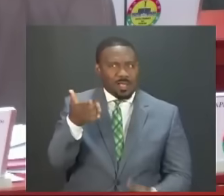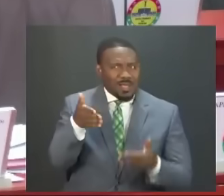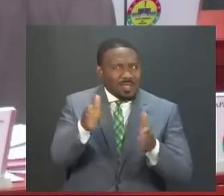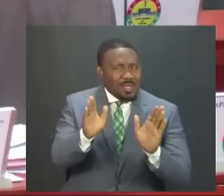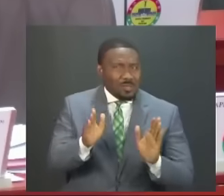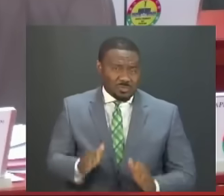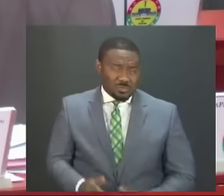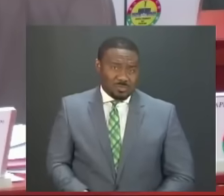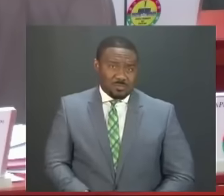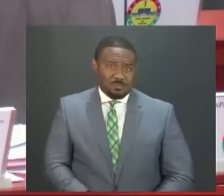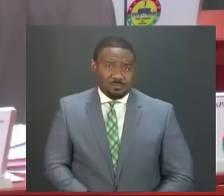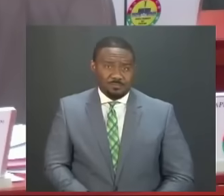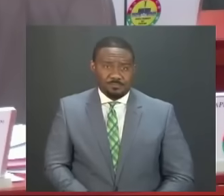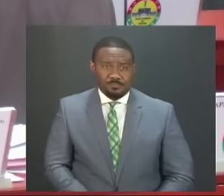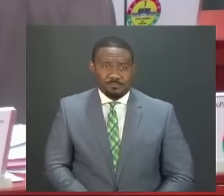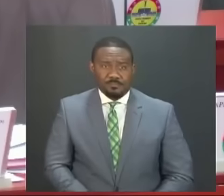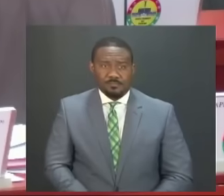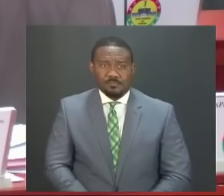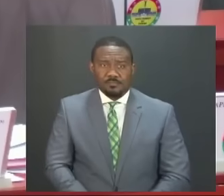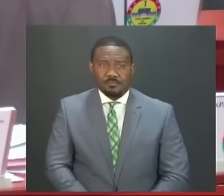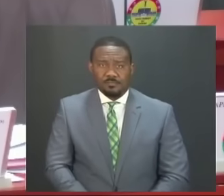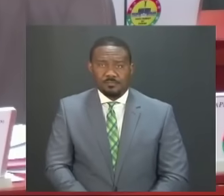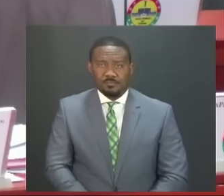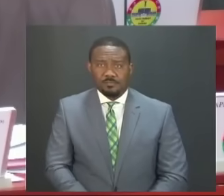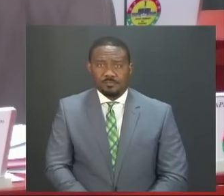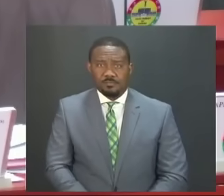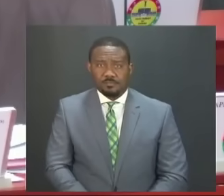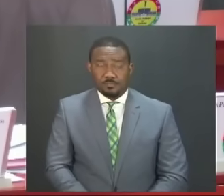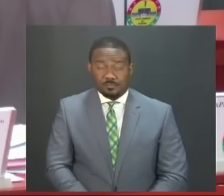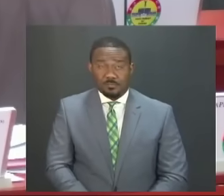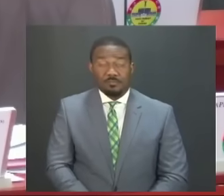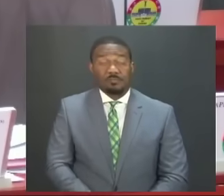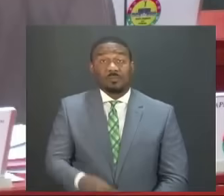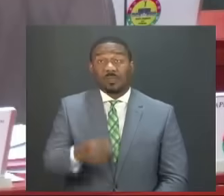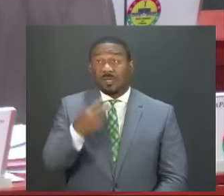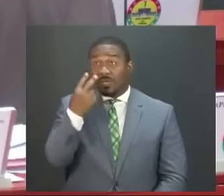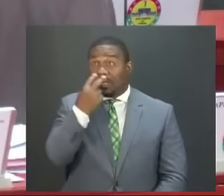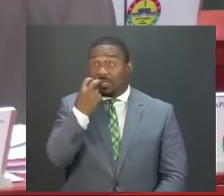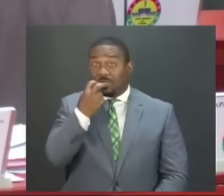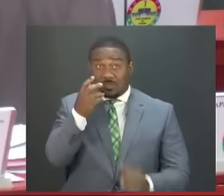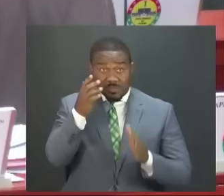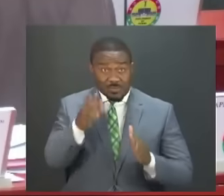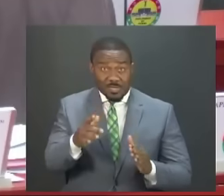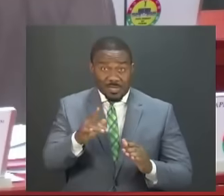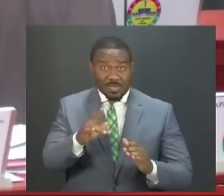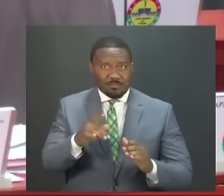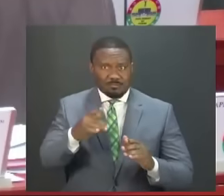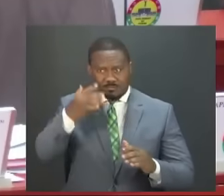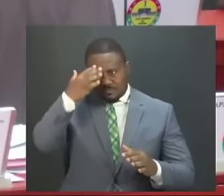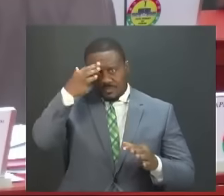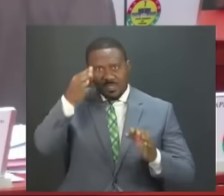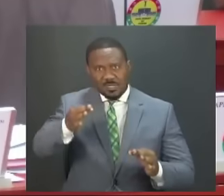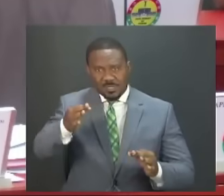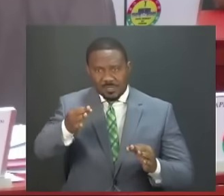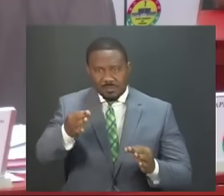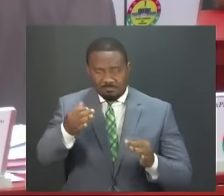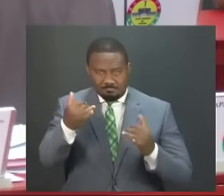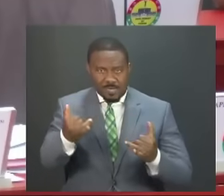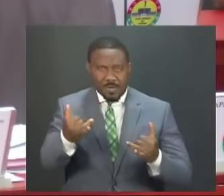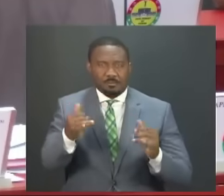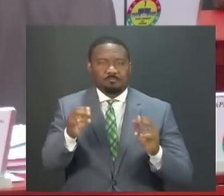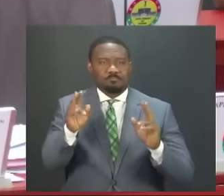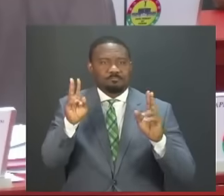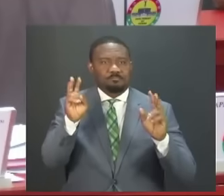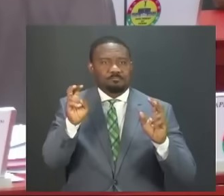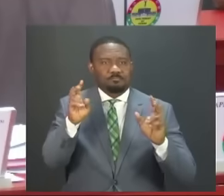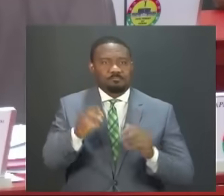Speaker, what he said in his ruling. Quote, honorable members, the motion,